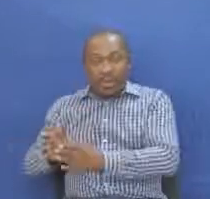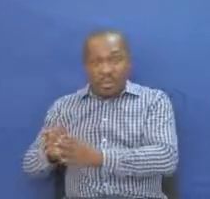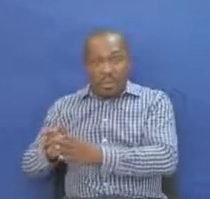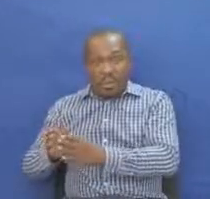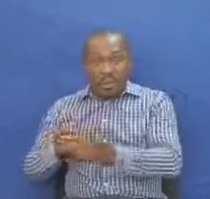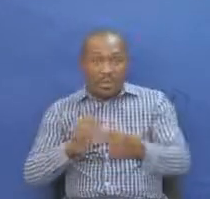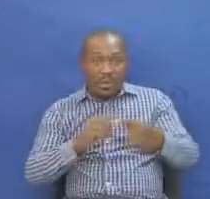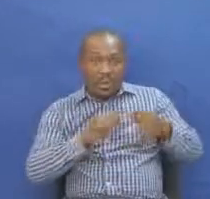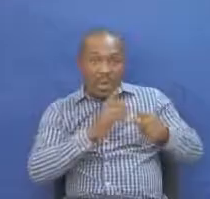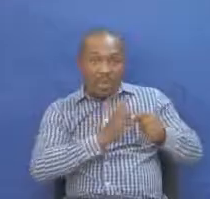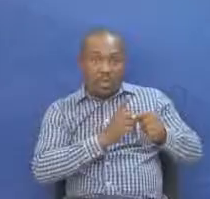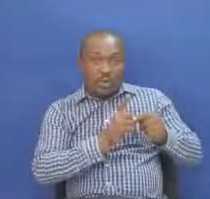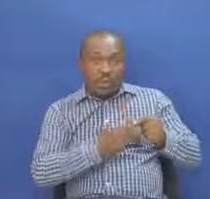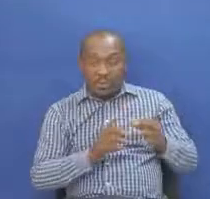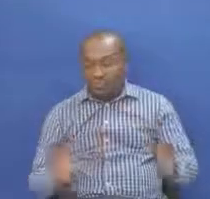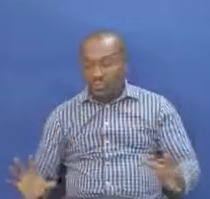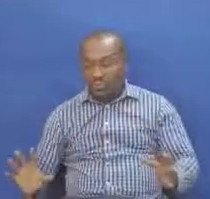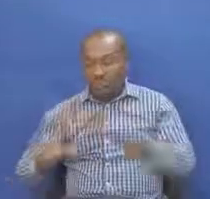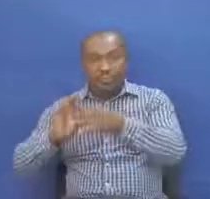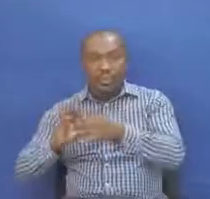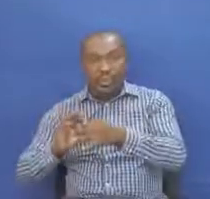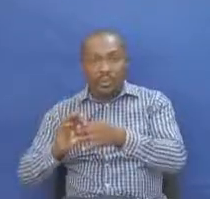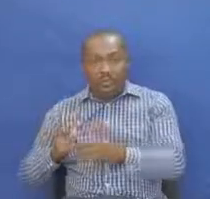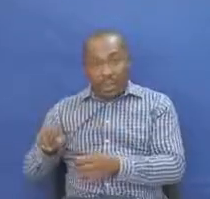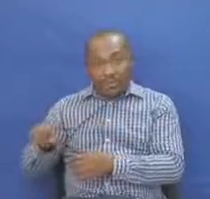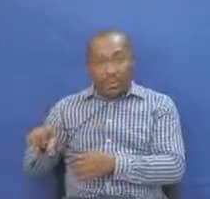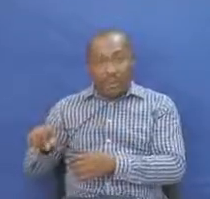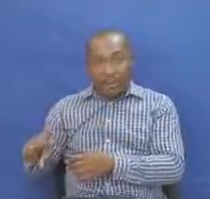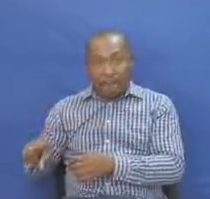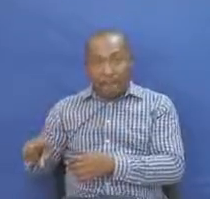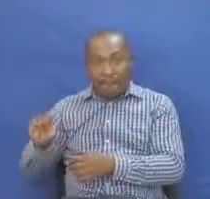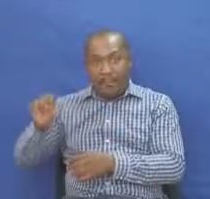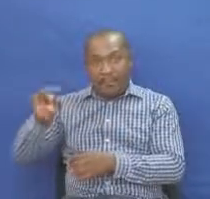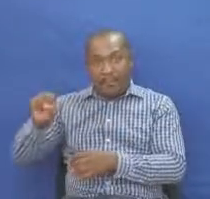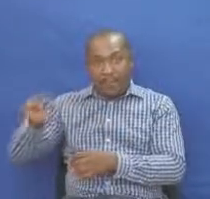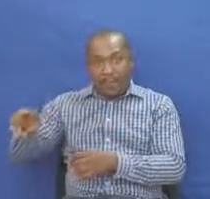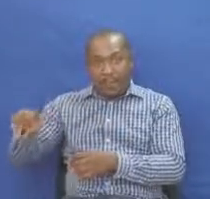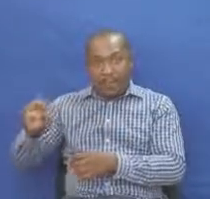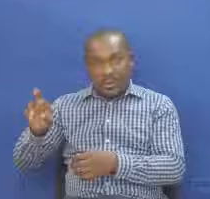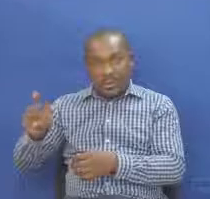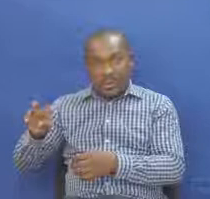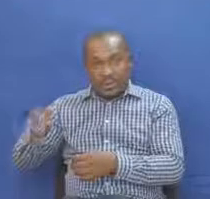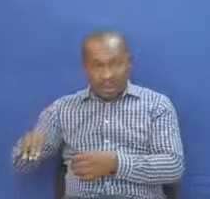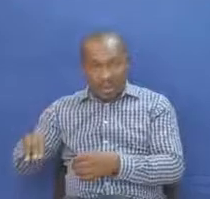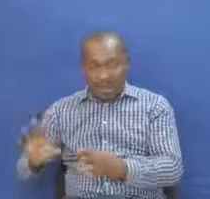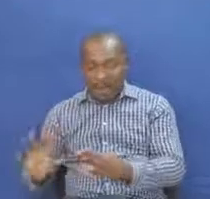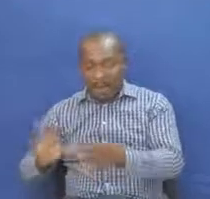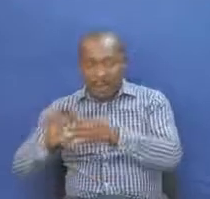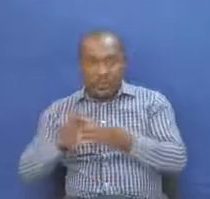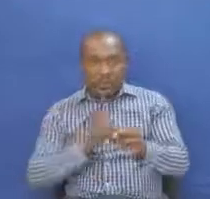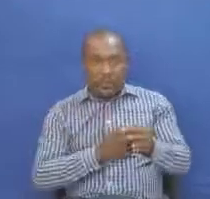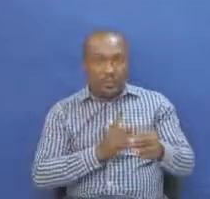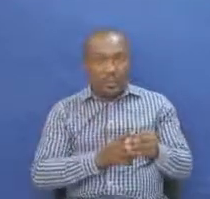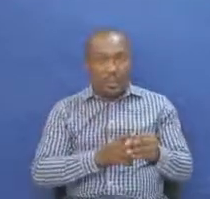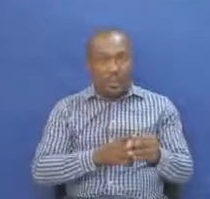to form a zygote. A sperm joined with an ovum to form a zygote. But for the time being, or as time passed,